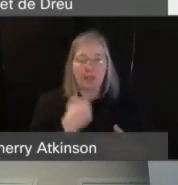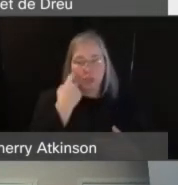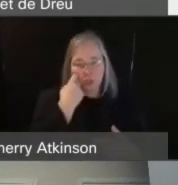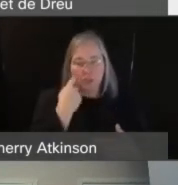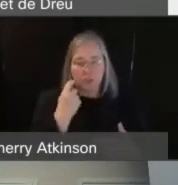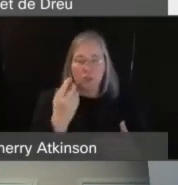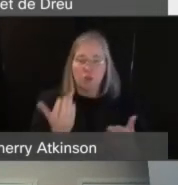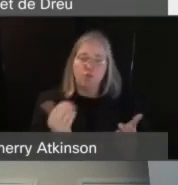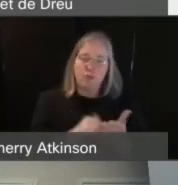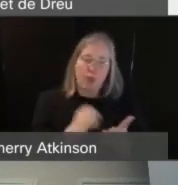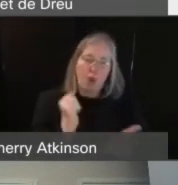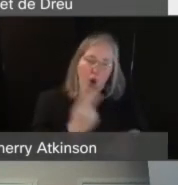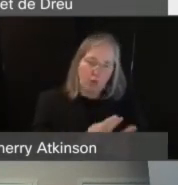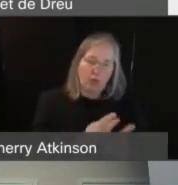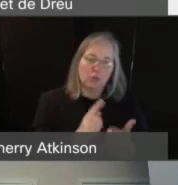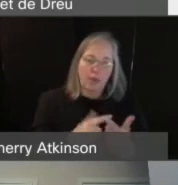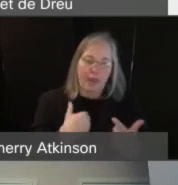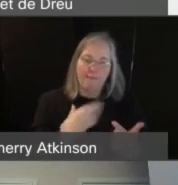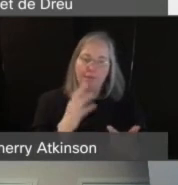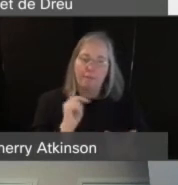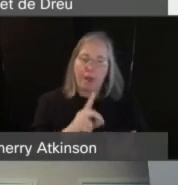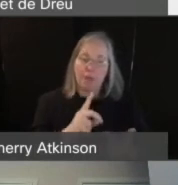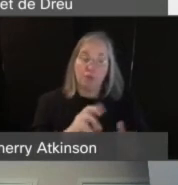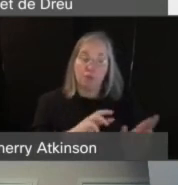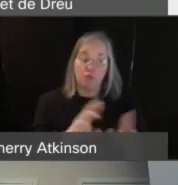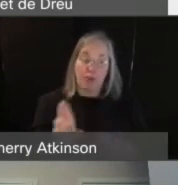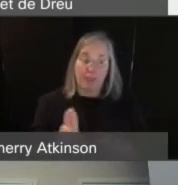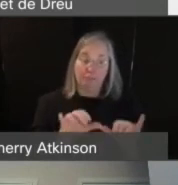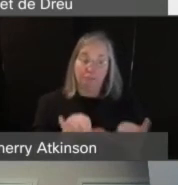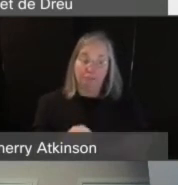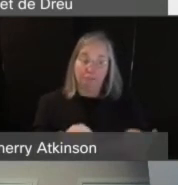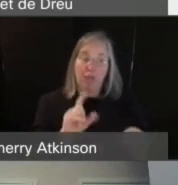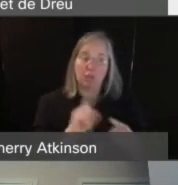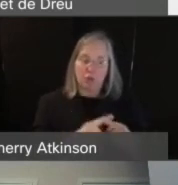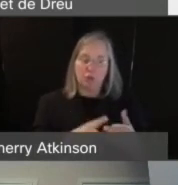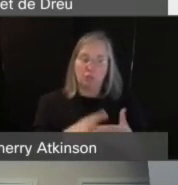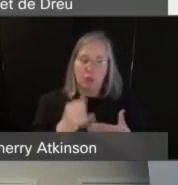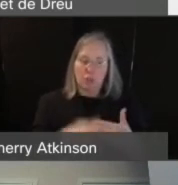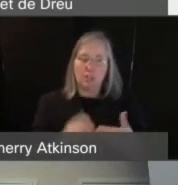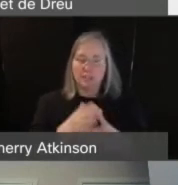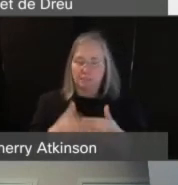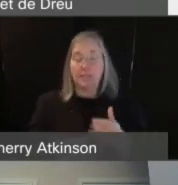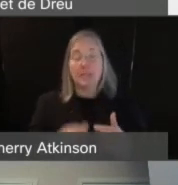have the bonds be in place until that project is complete. They are project specific.